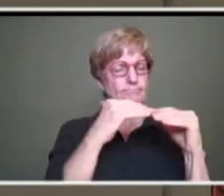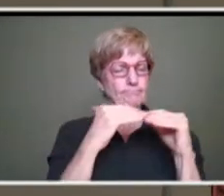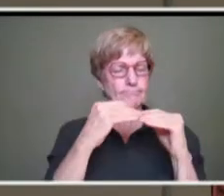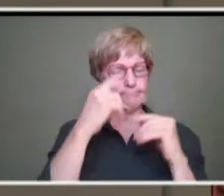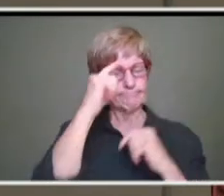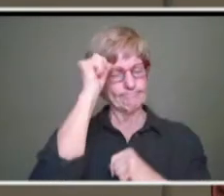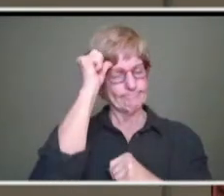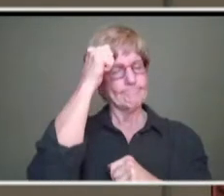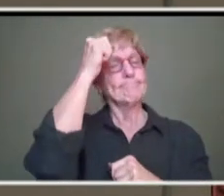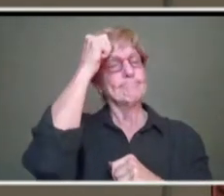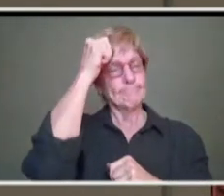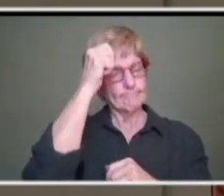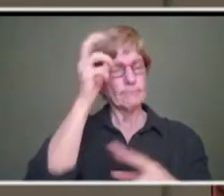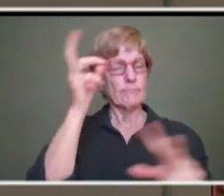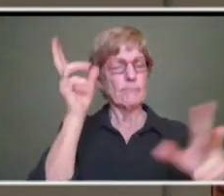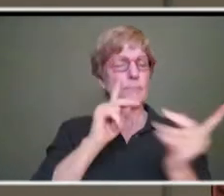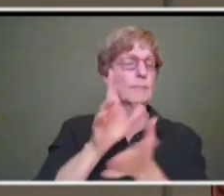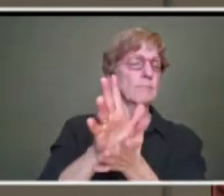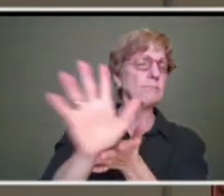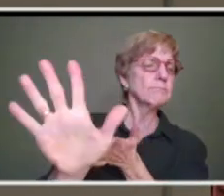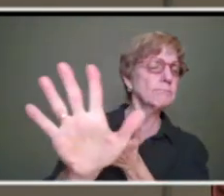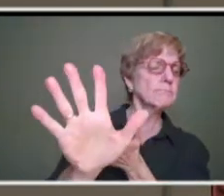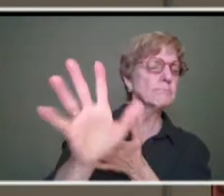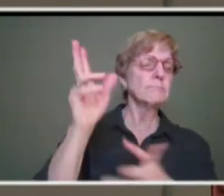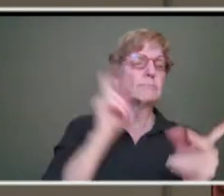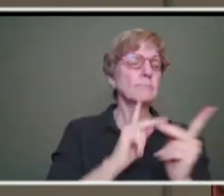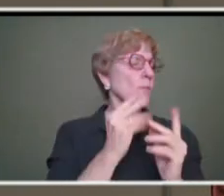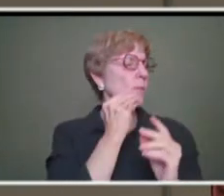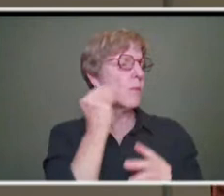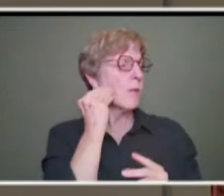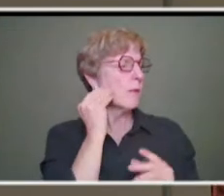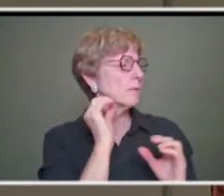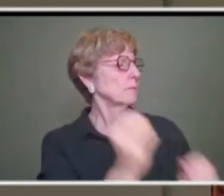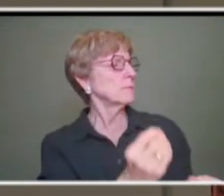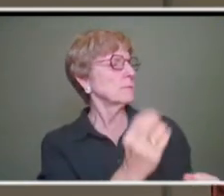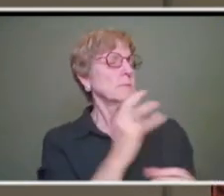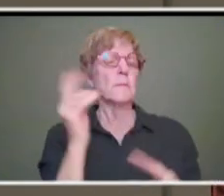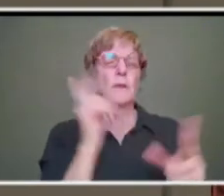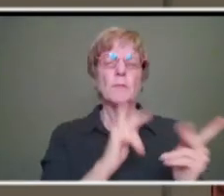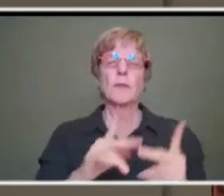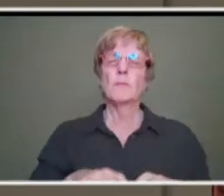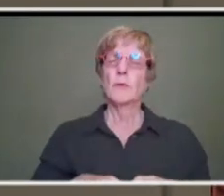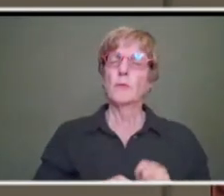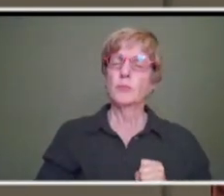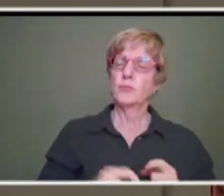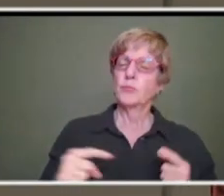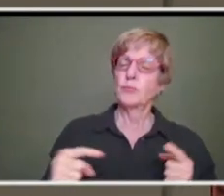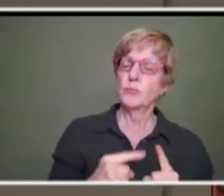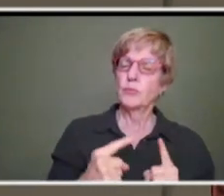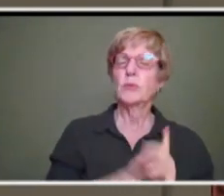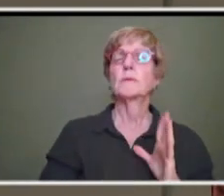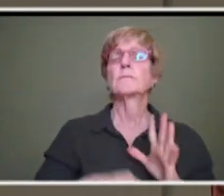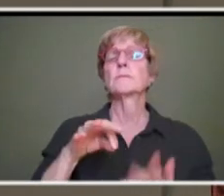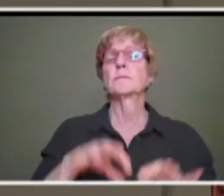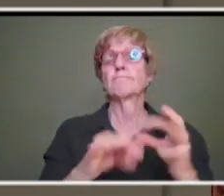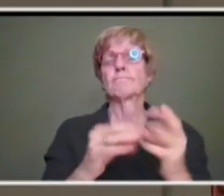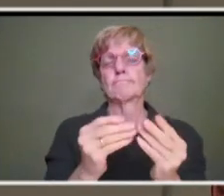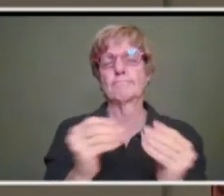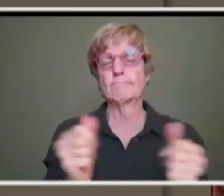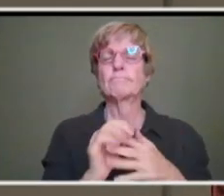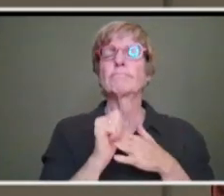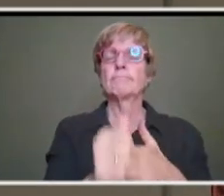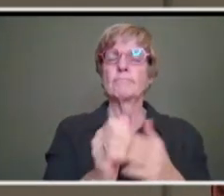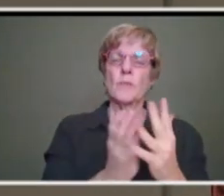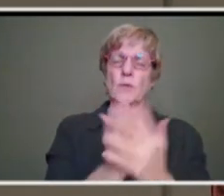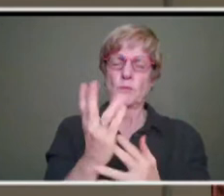those who are being displaced who are homeless and who are hurting help us to find Solutions please guide us through the